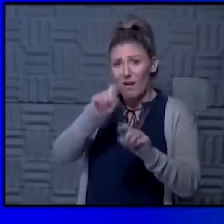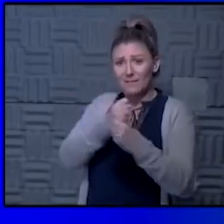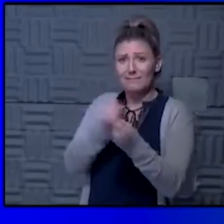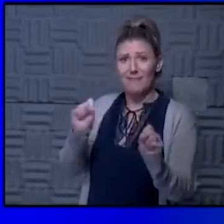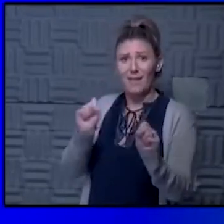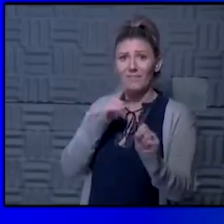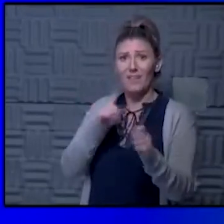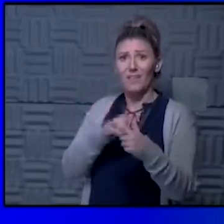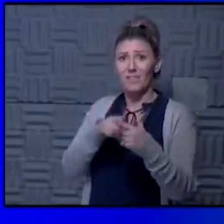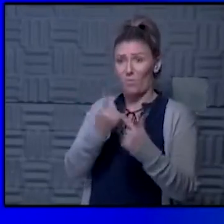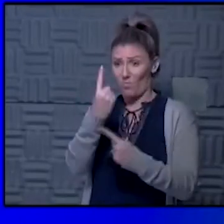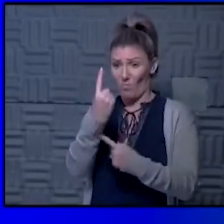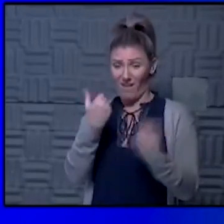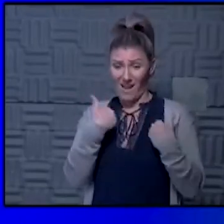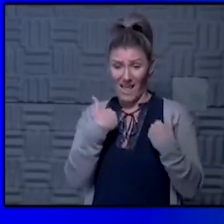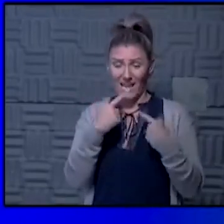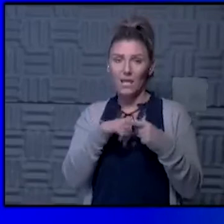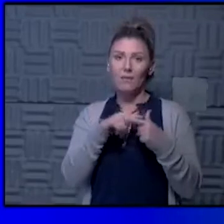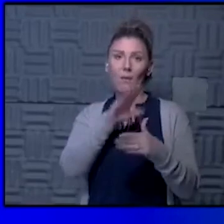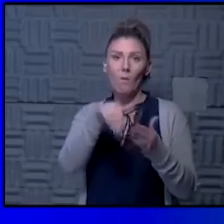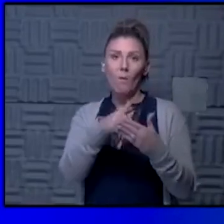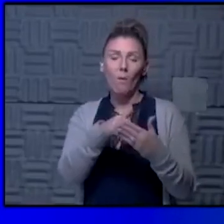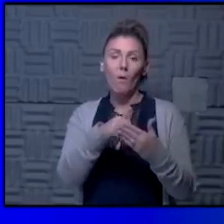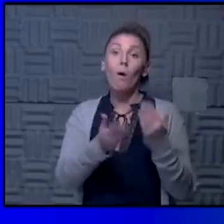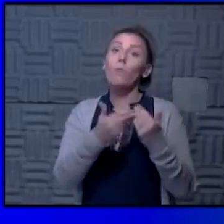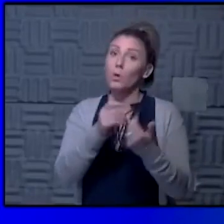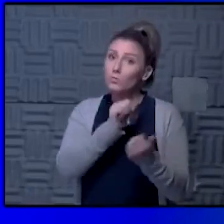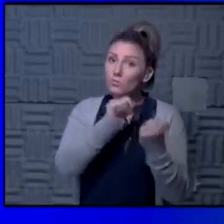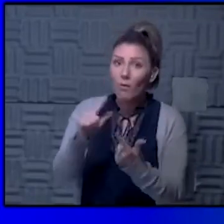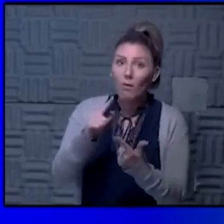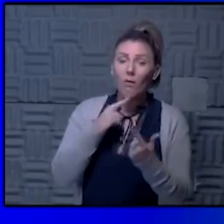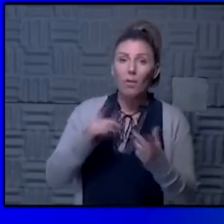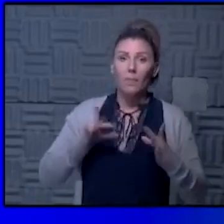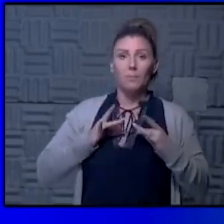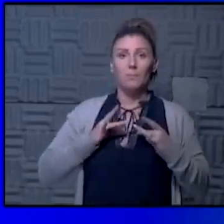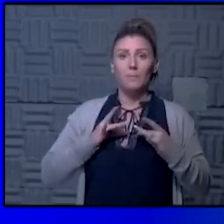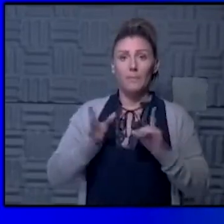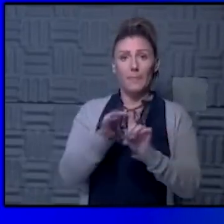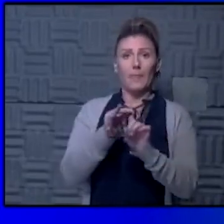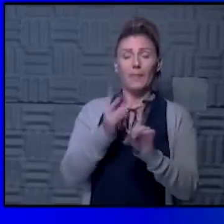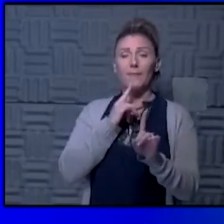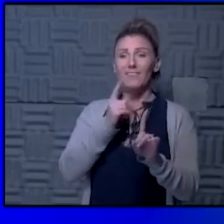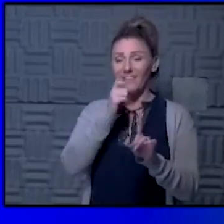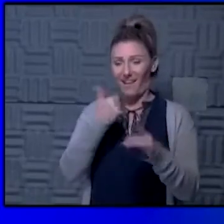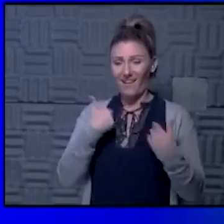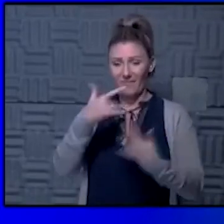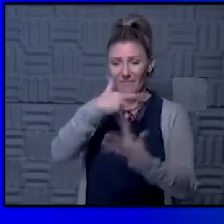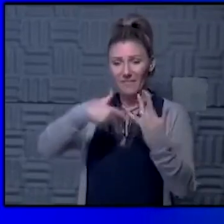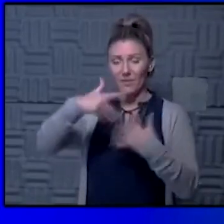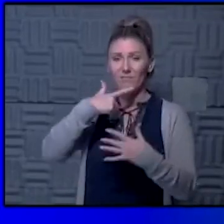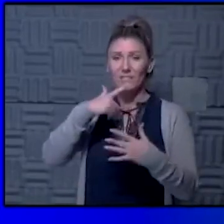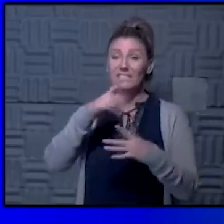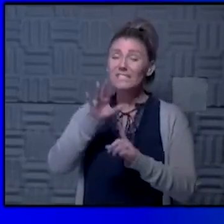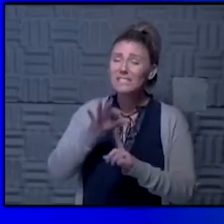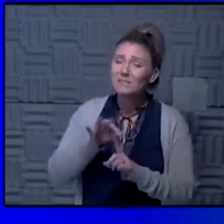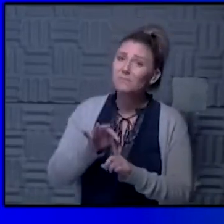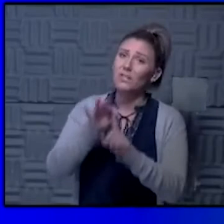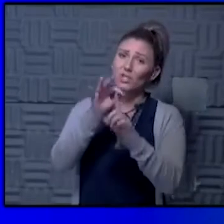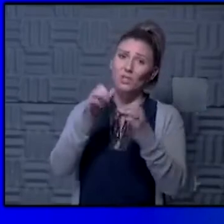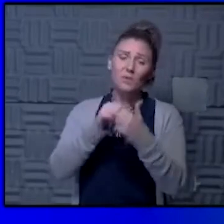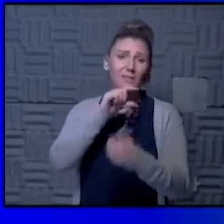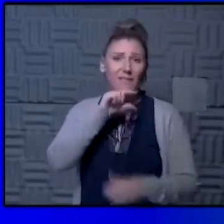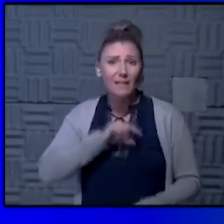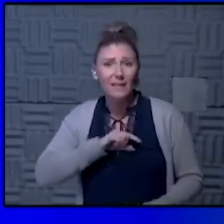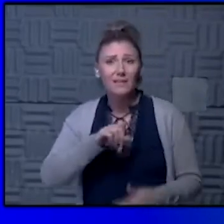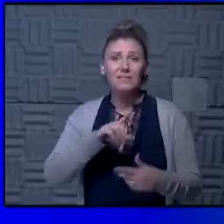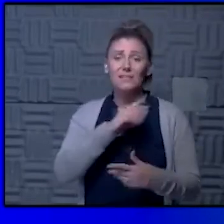of them had it, and most all of them got it. So not having the gathering, not having those gatherings, especially moving into